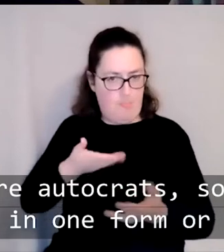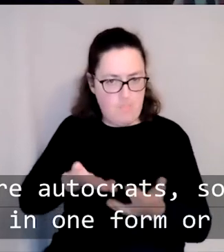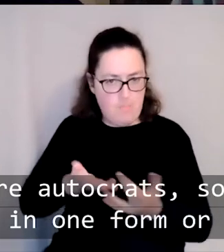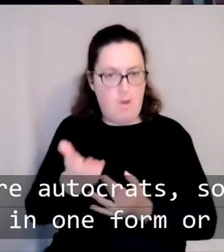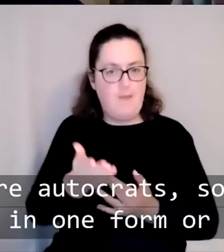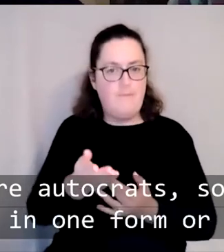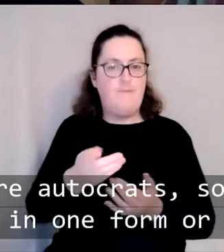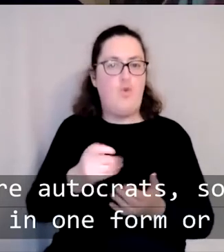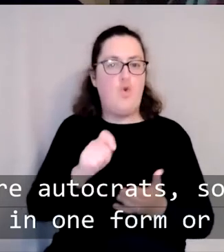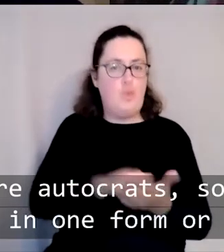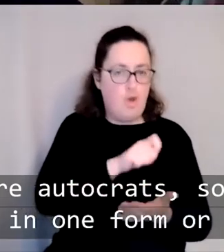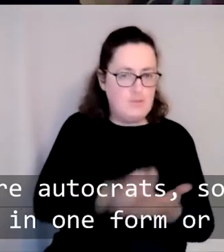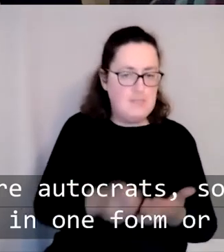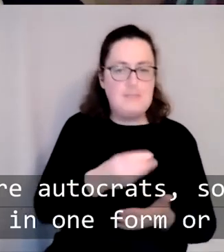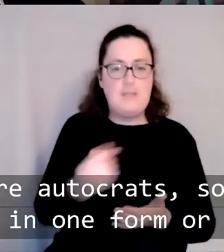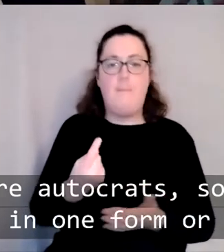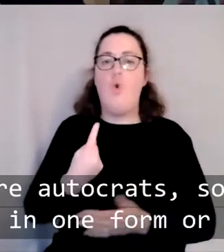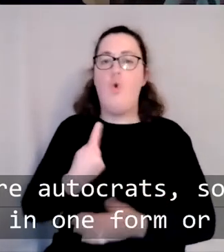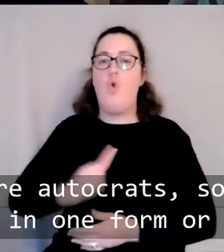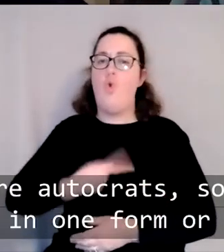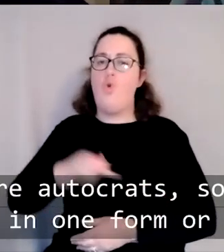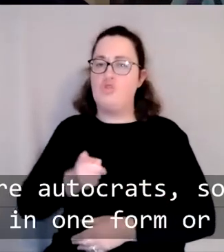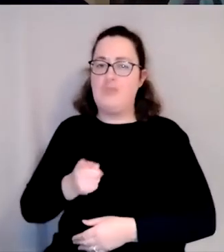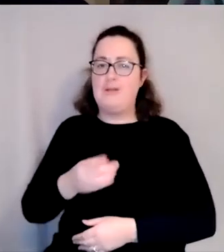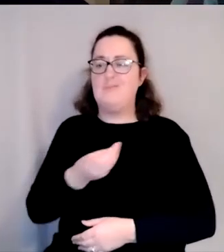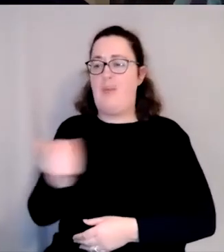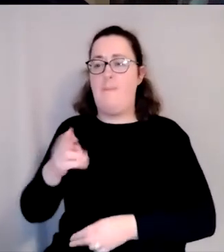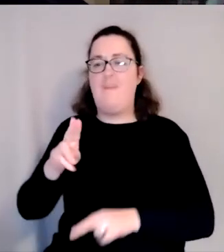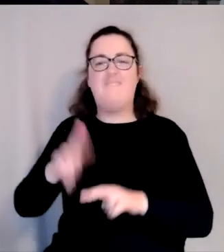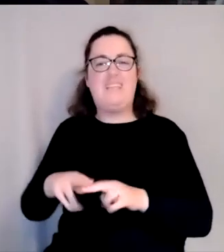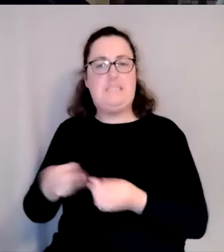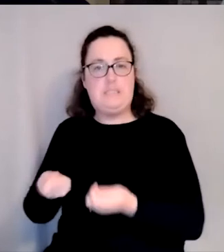are autocrats, some are fascists, or in one form or another.